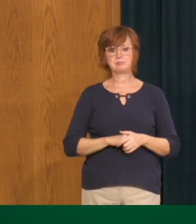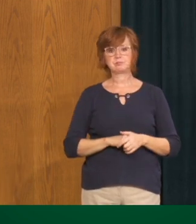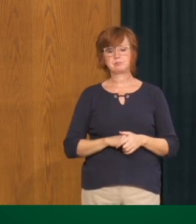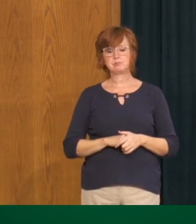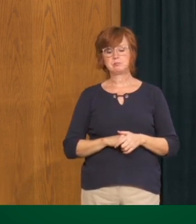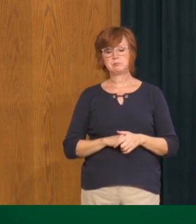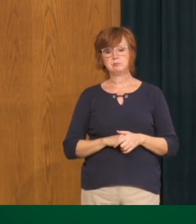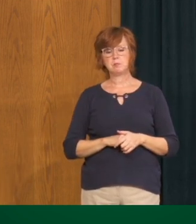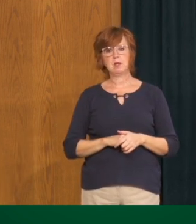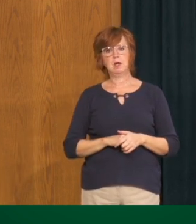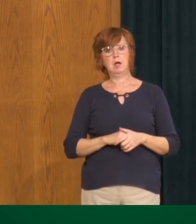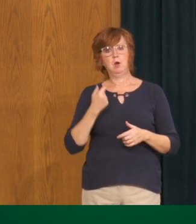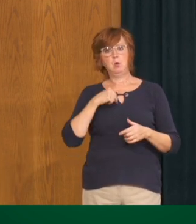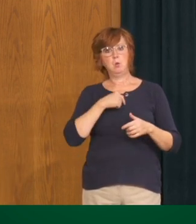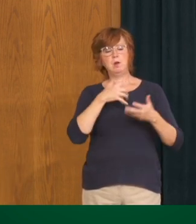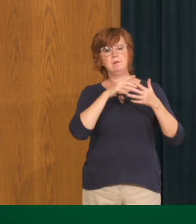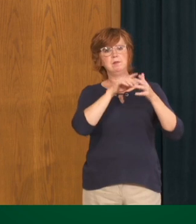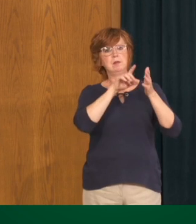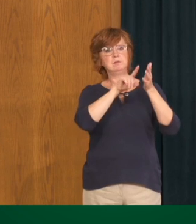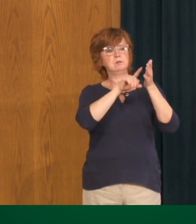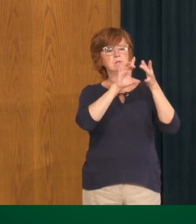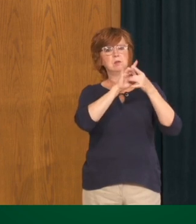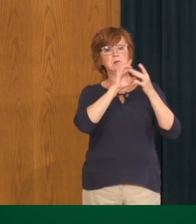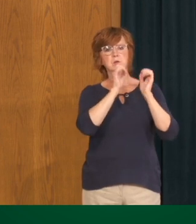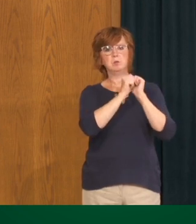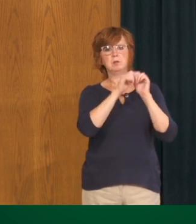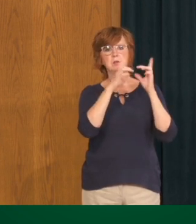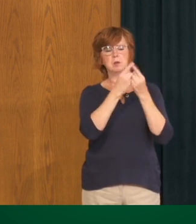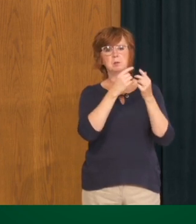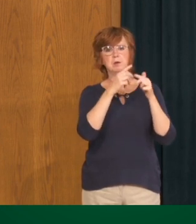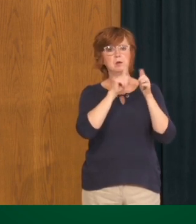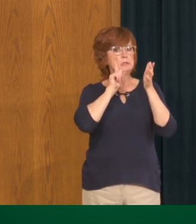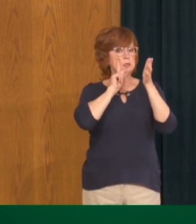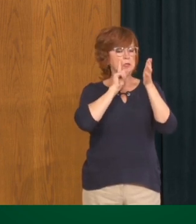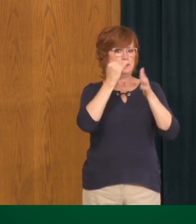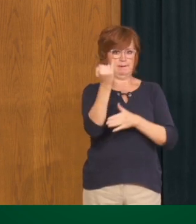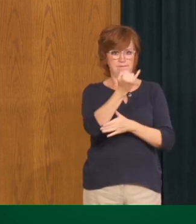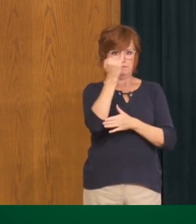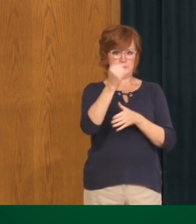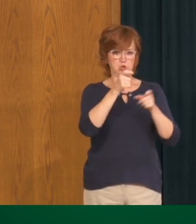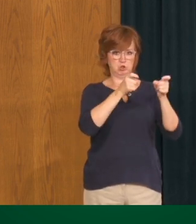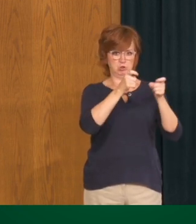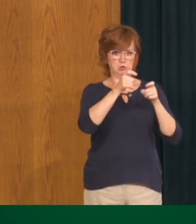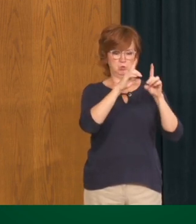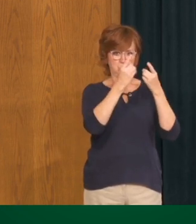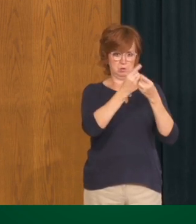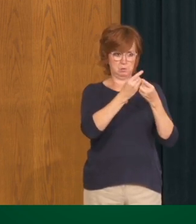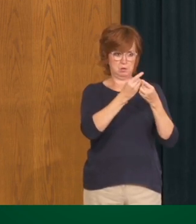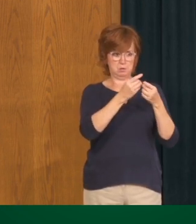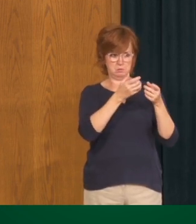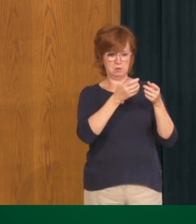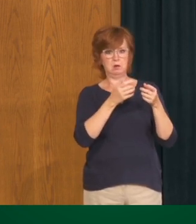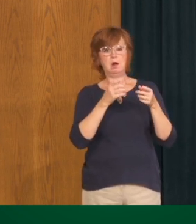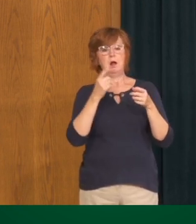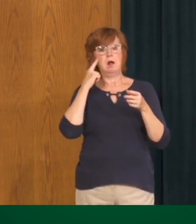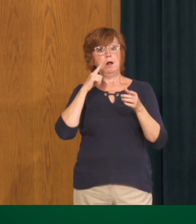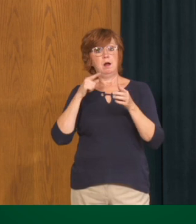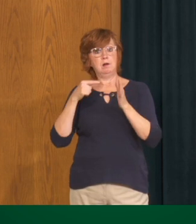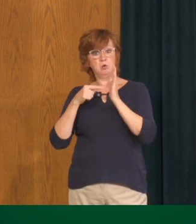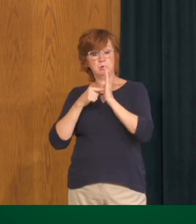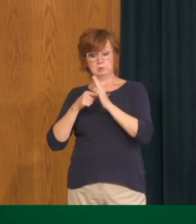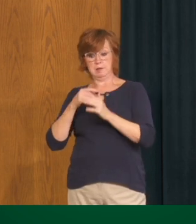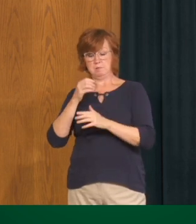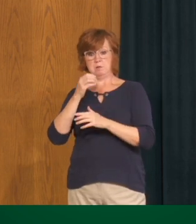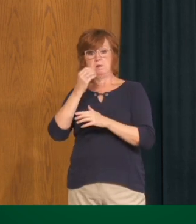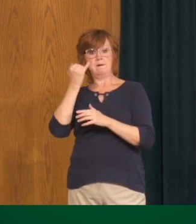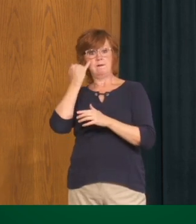our medical microbiology colleagues, infection control colleagues. Just like when you have a cluster in a food facility, there's no risk to the